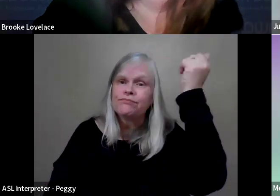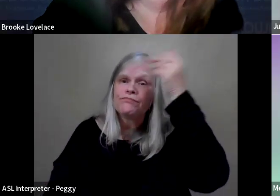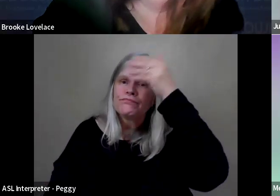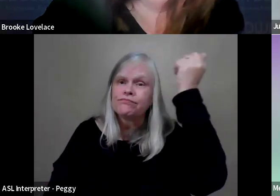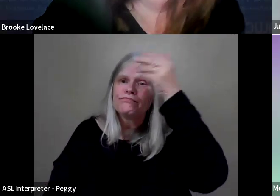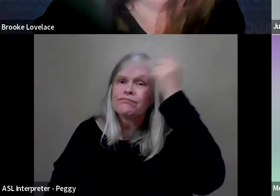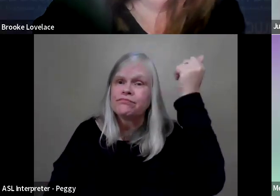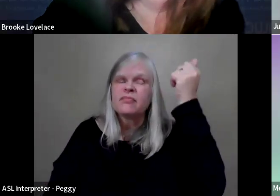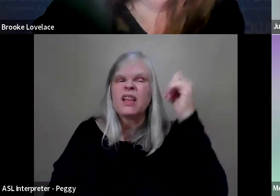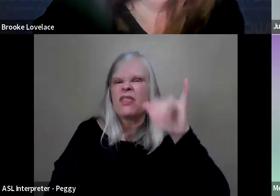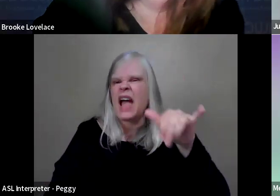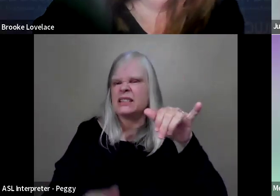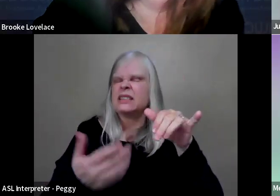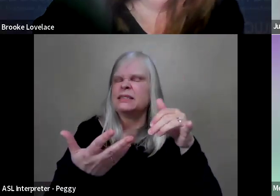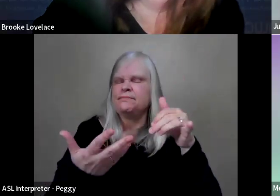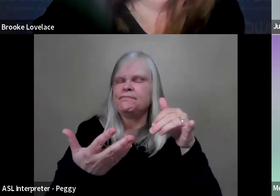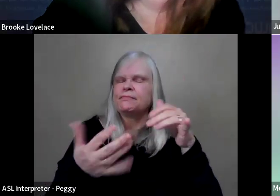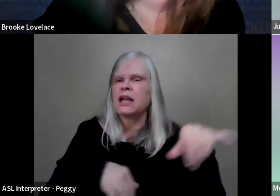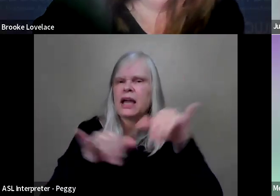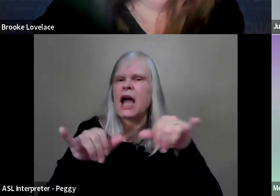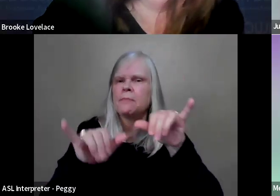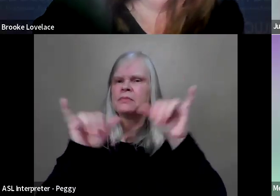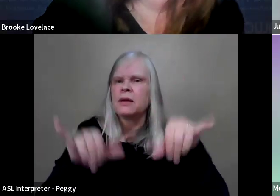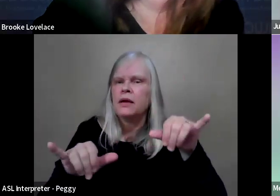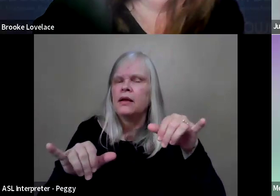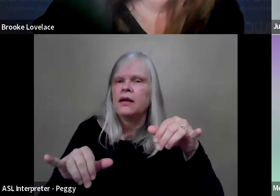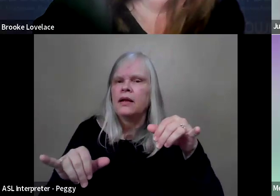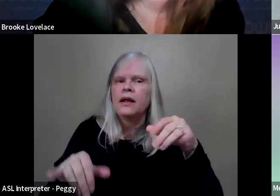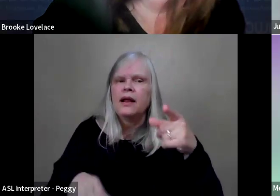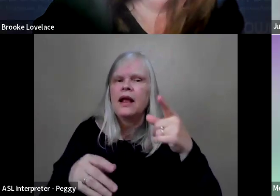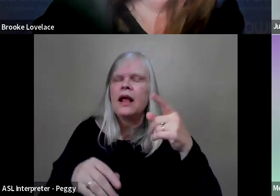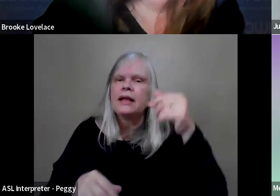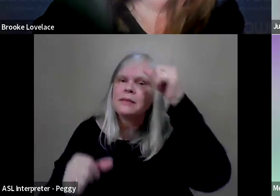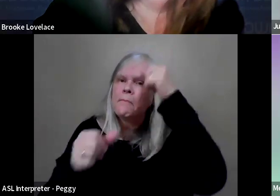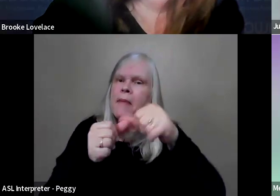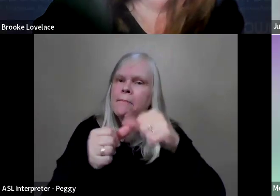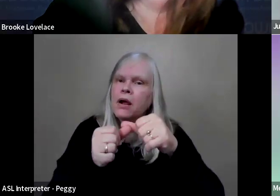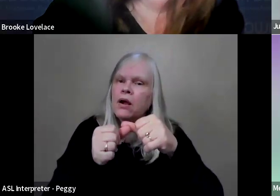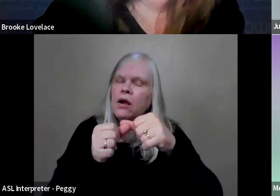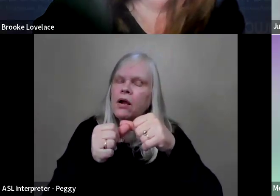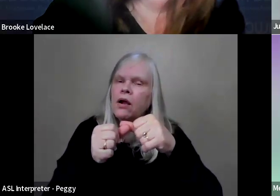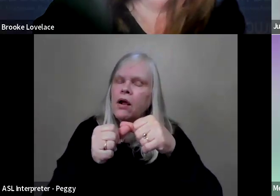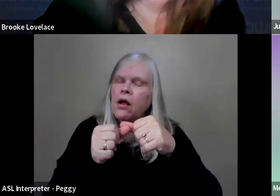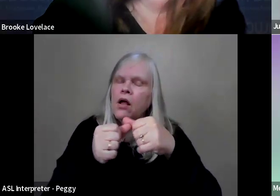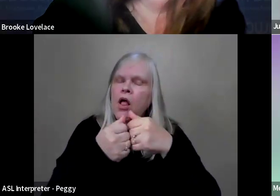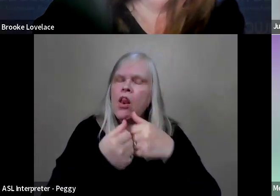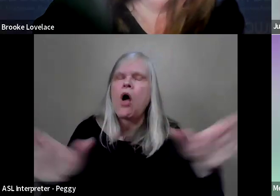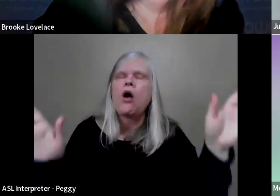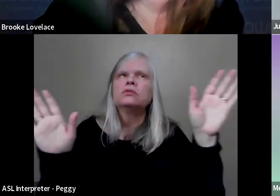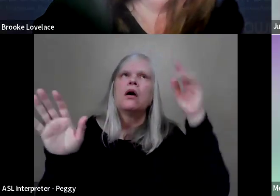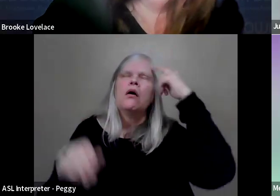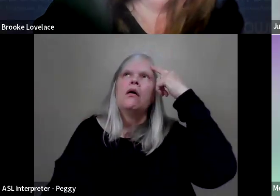definitely a common symptom of dementia. It's what most of us think of, and it's memory loss that disrupts daily